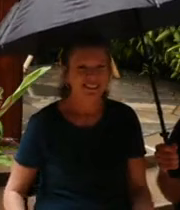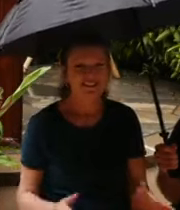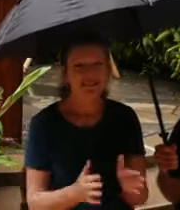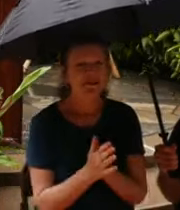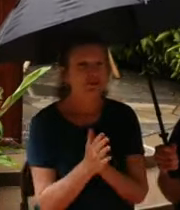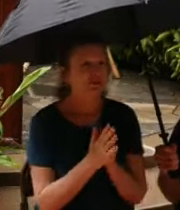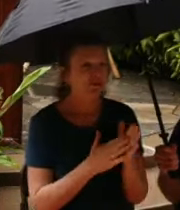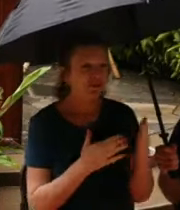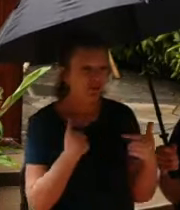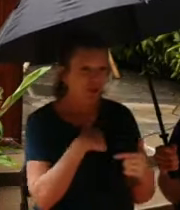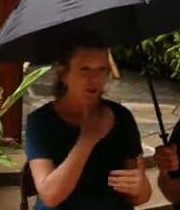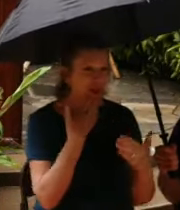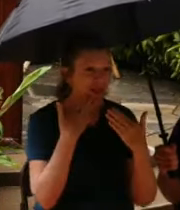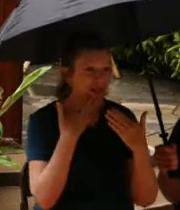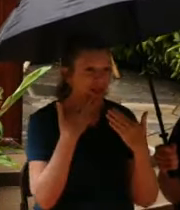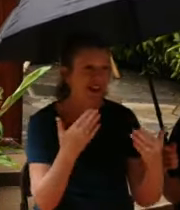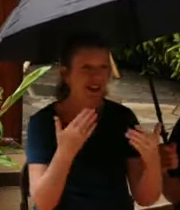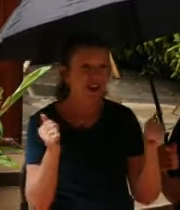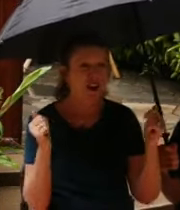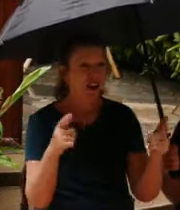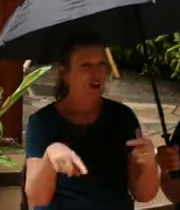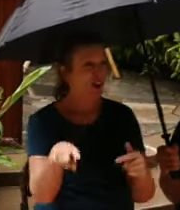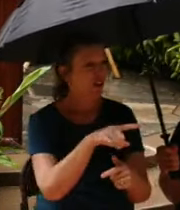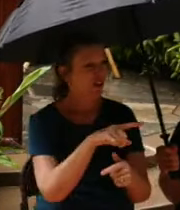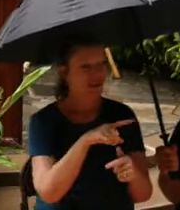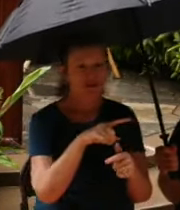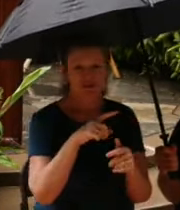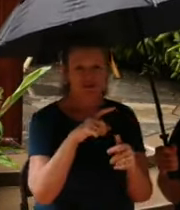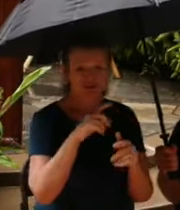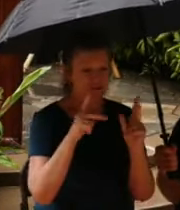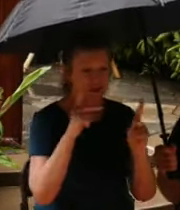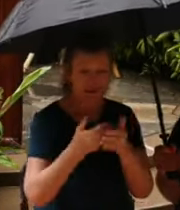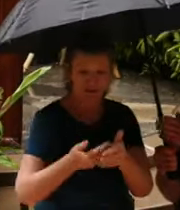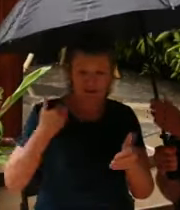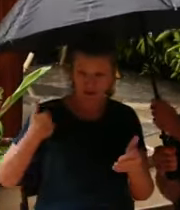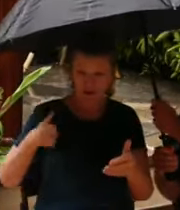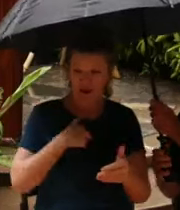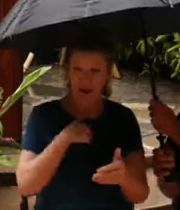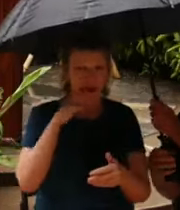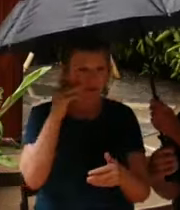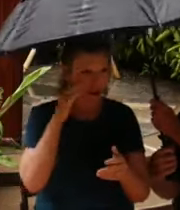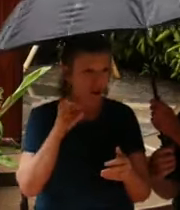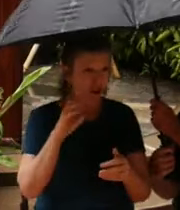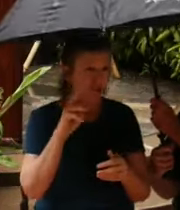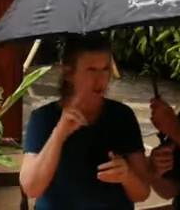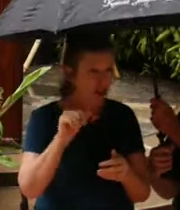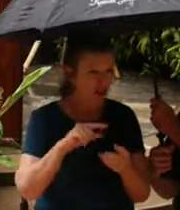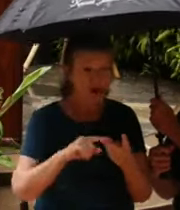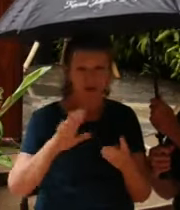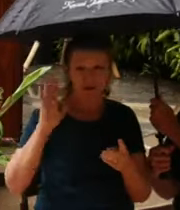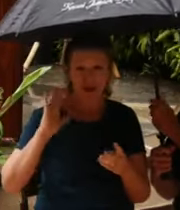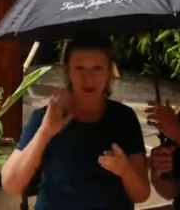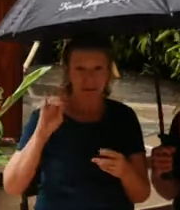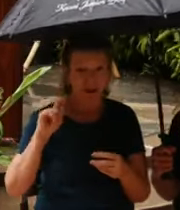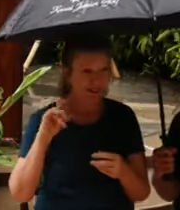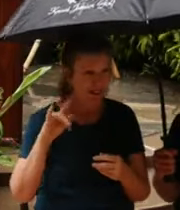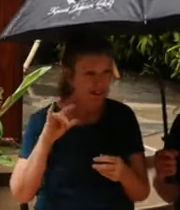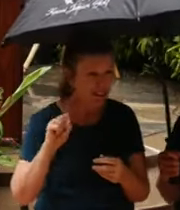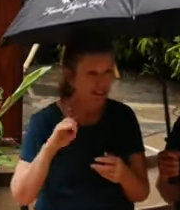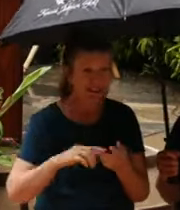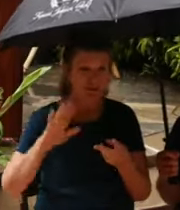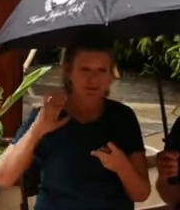We thank all those that came before us. Mayor Carvalho, Mayor Baptiste, all the people that have come before.